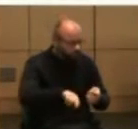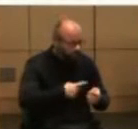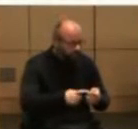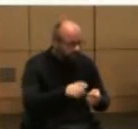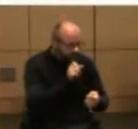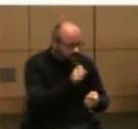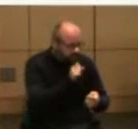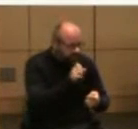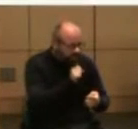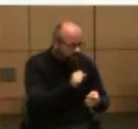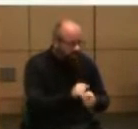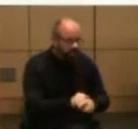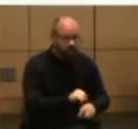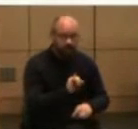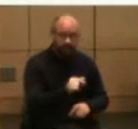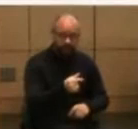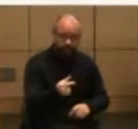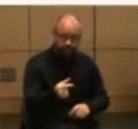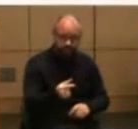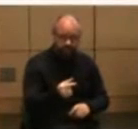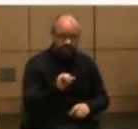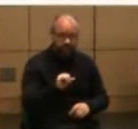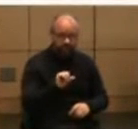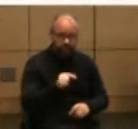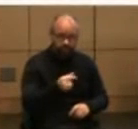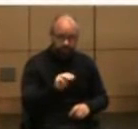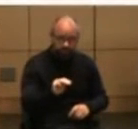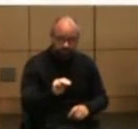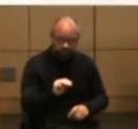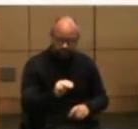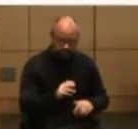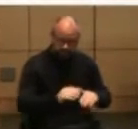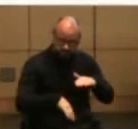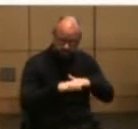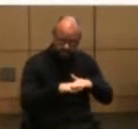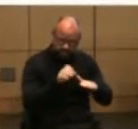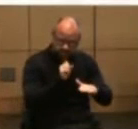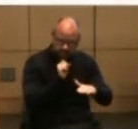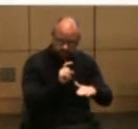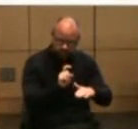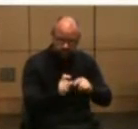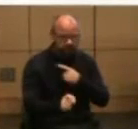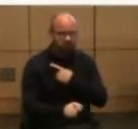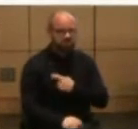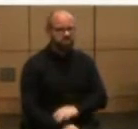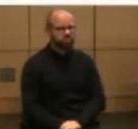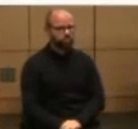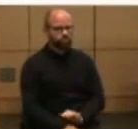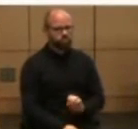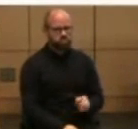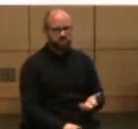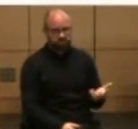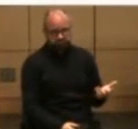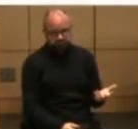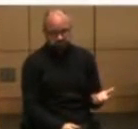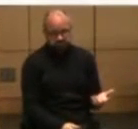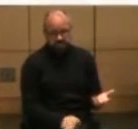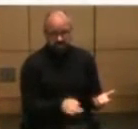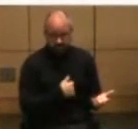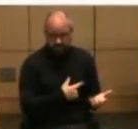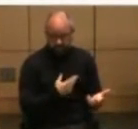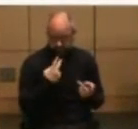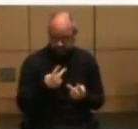IgG, and the IgM? So there is no That upper shows limit. There is no upper limit. For instance, if I see a